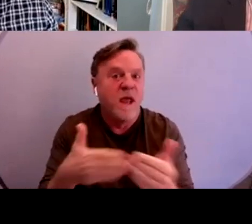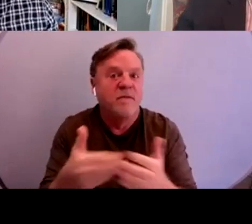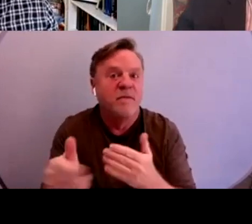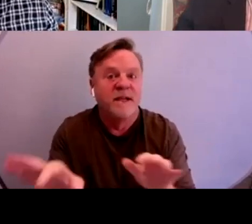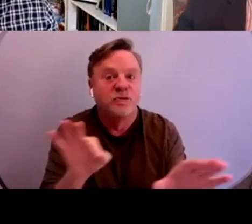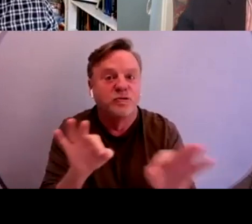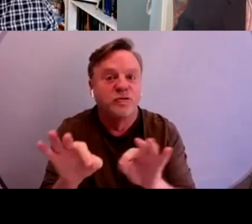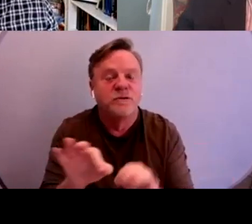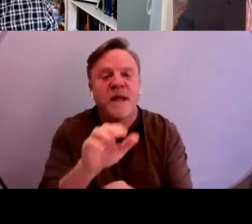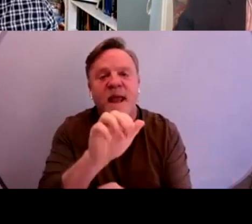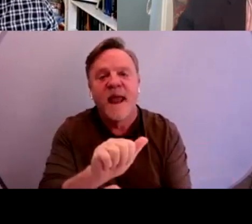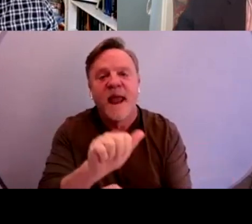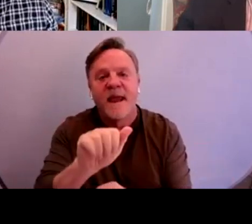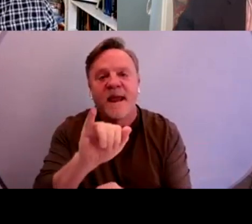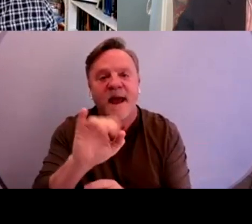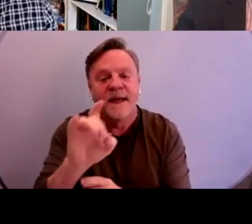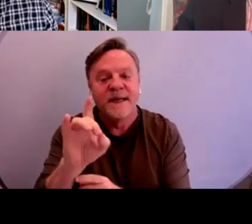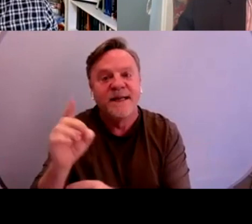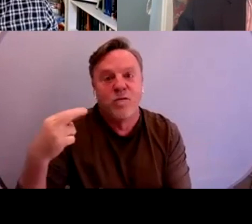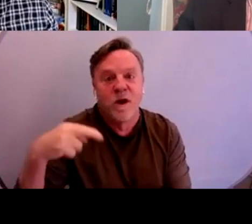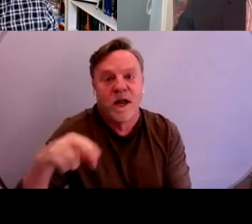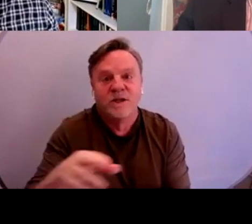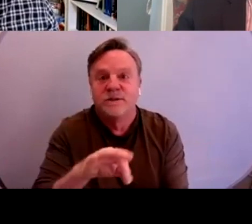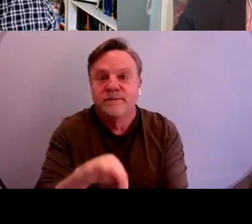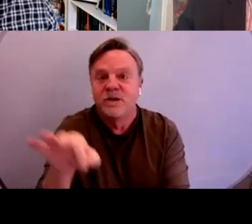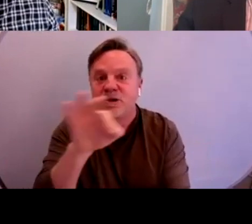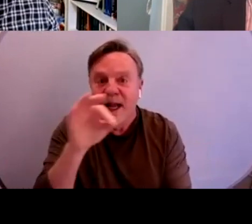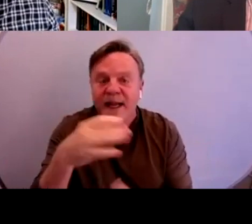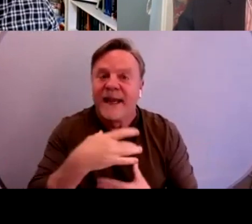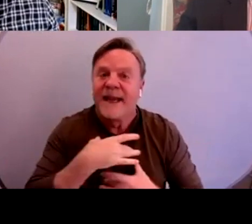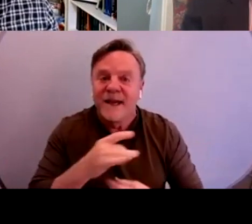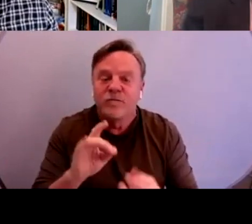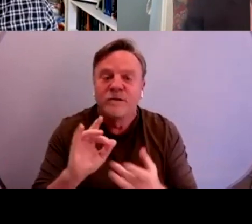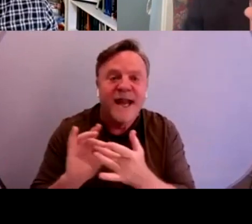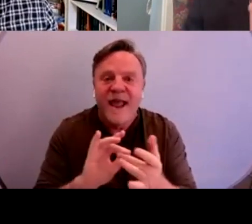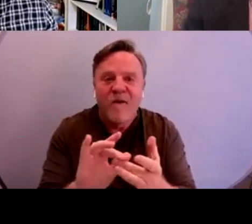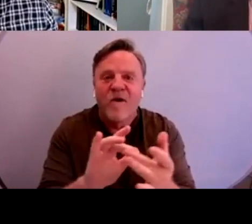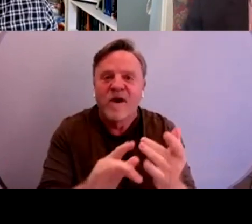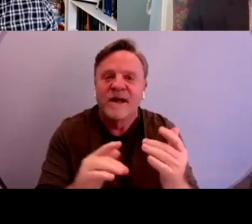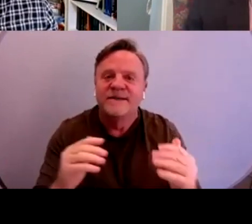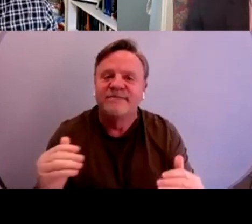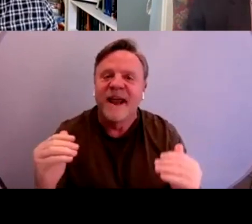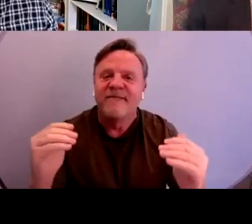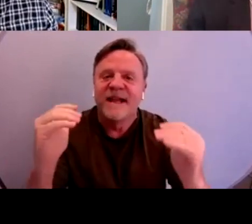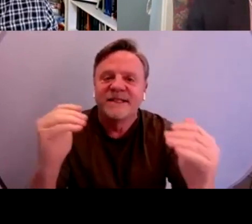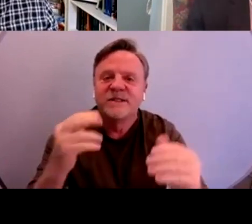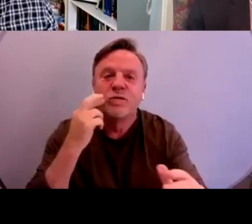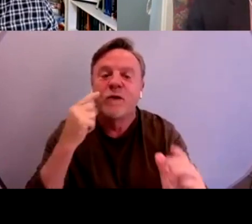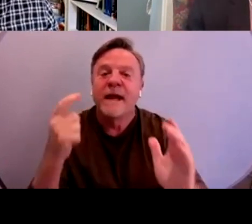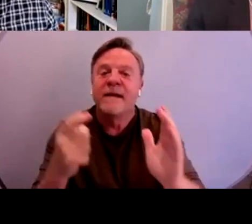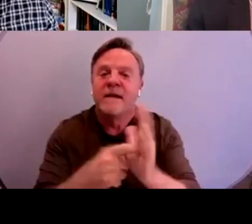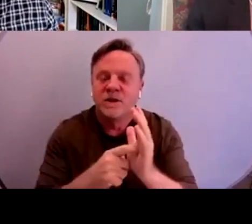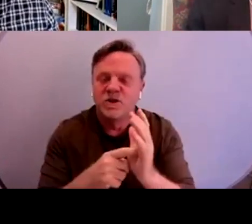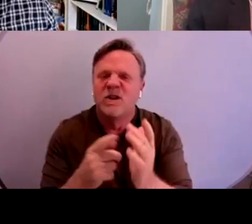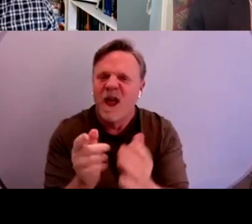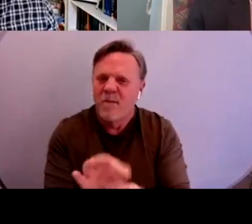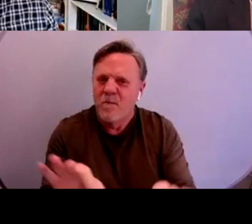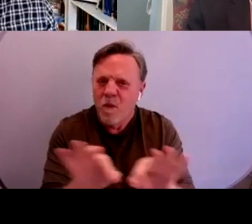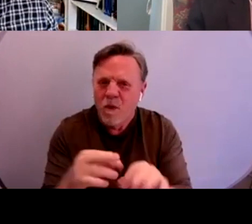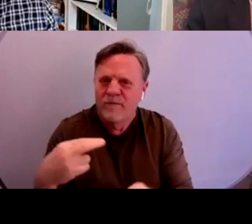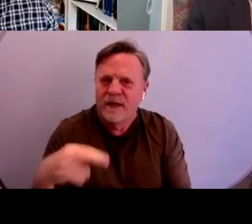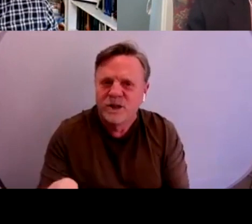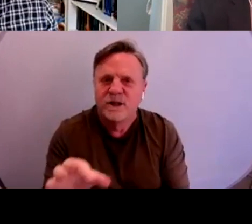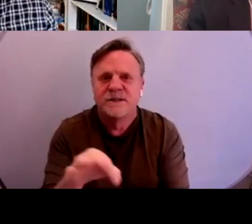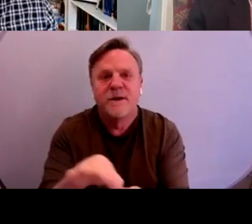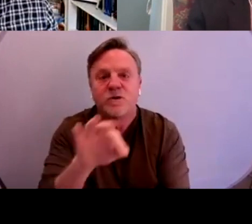The AAIDD Religion and Spirituality Interest Network advances recognition of the importance of religion and